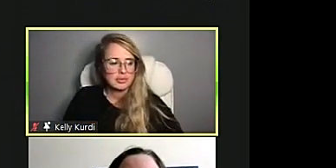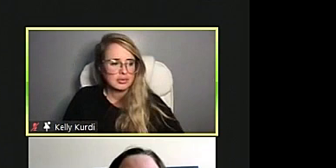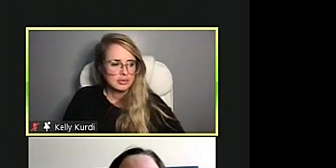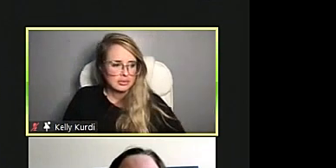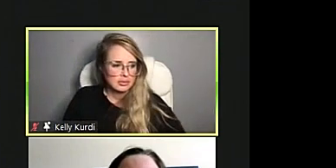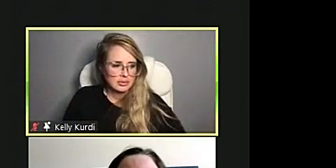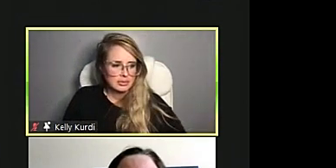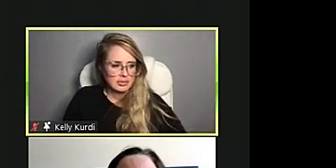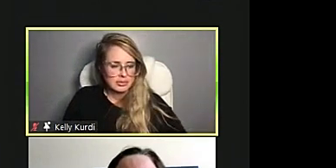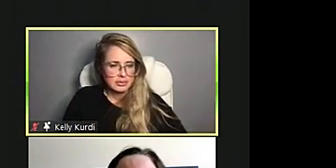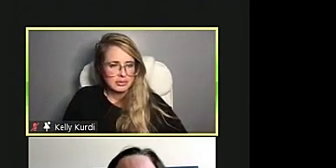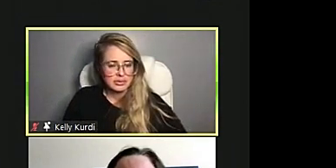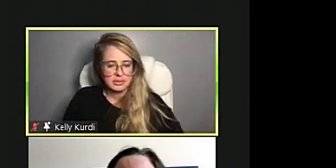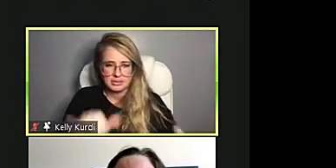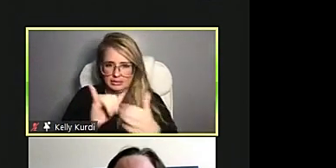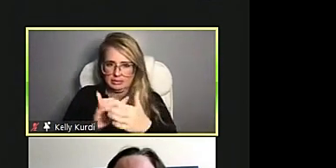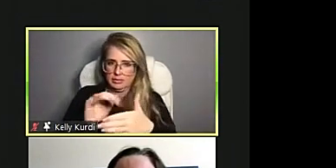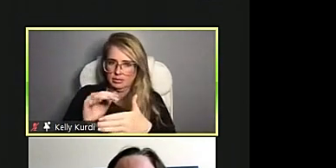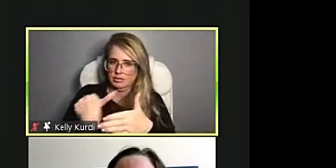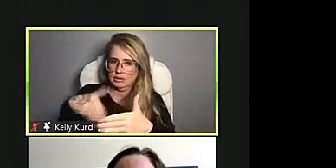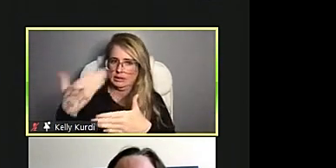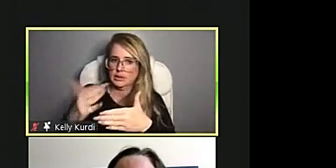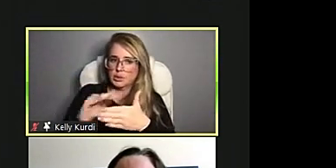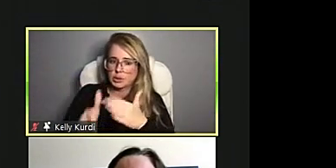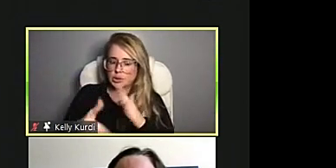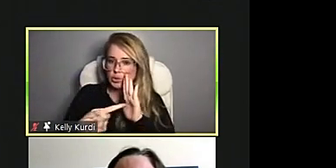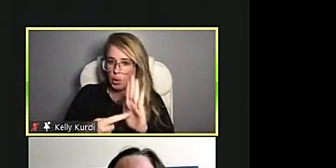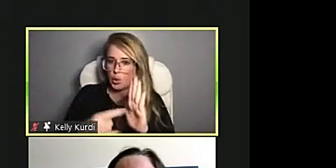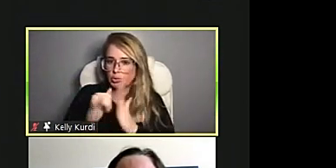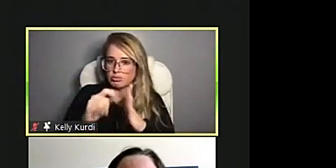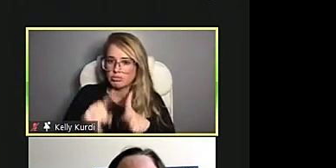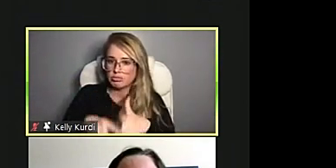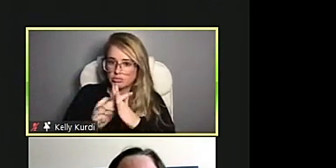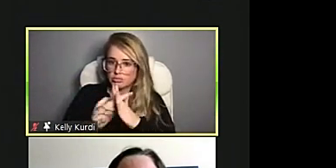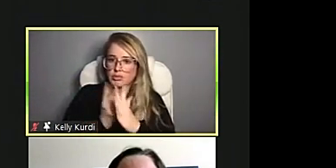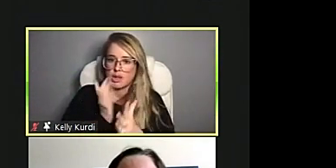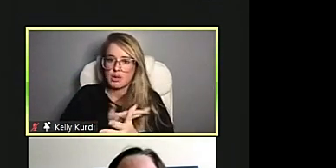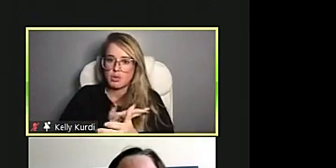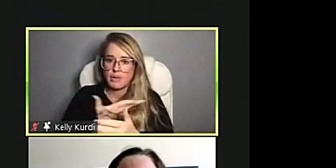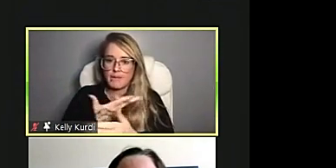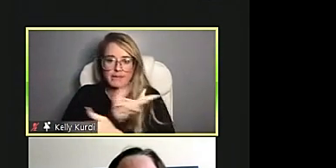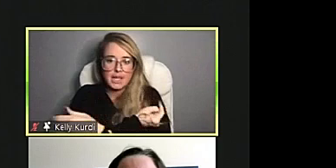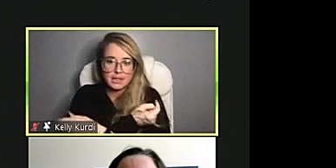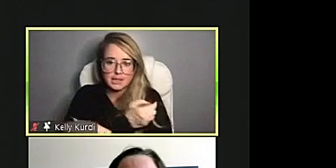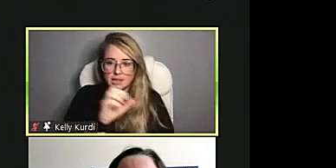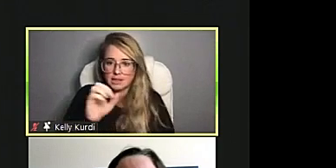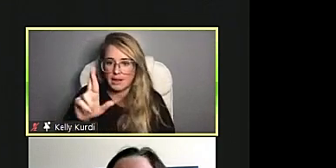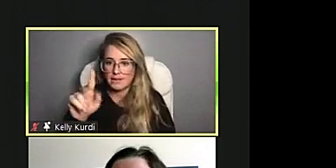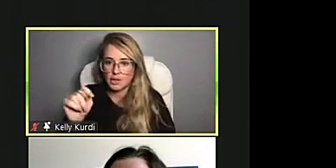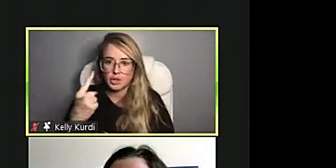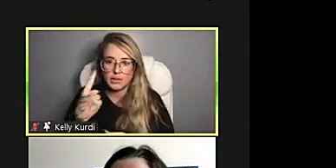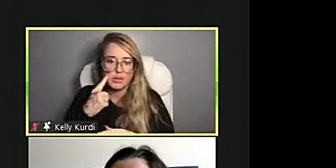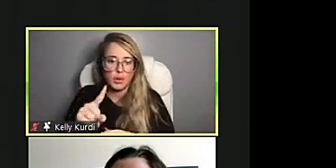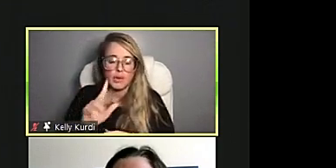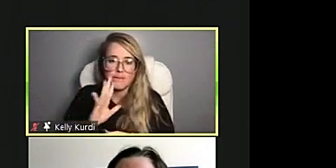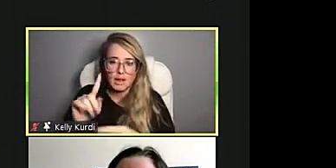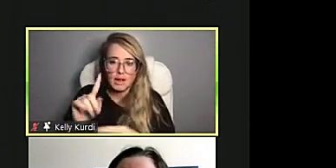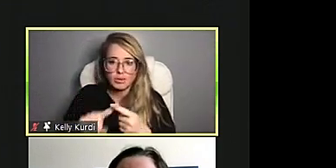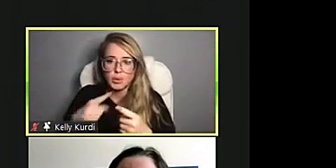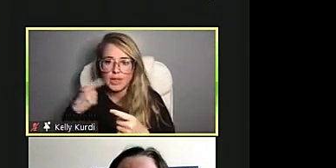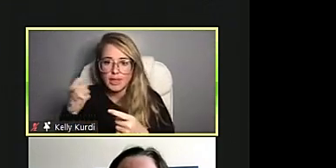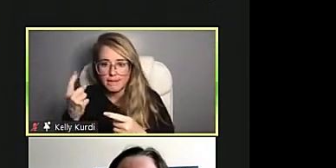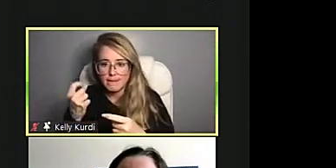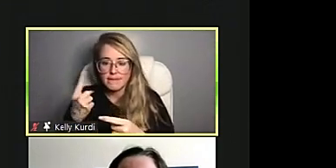This weekend really does kind of mark the launch of our vaccination efforts for 5 to 11-year-olds. So you can see that we've